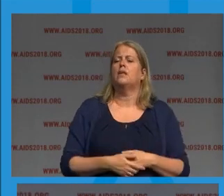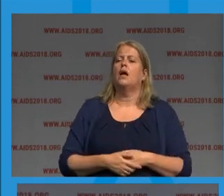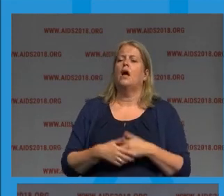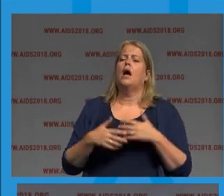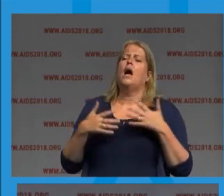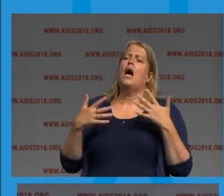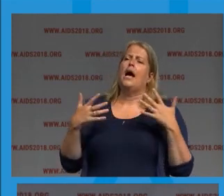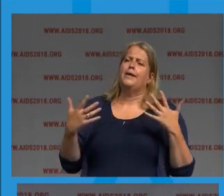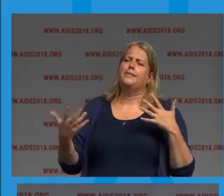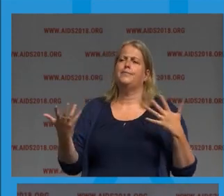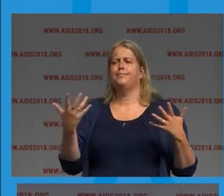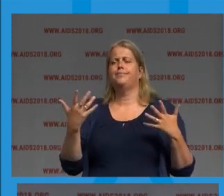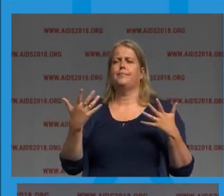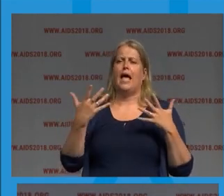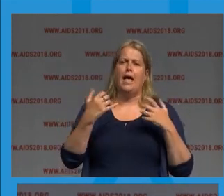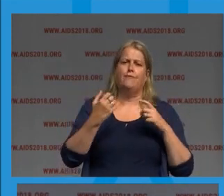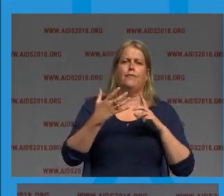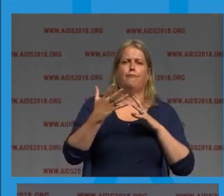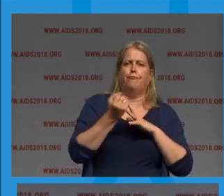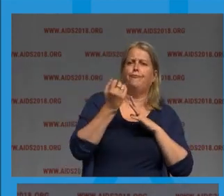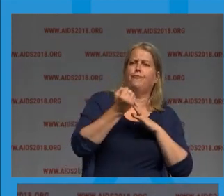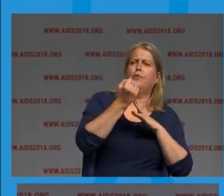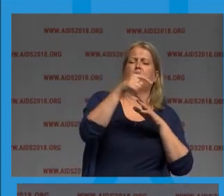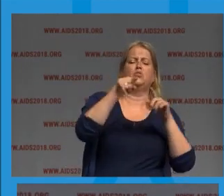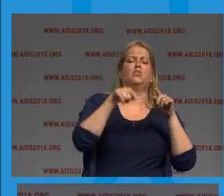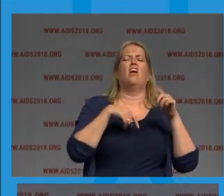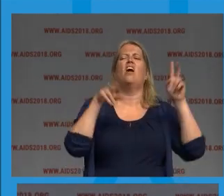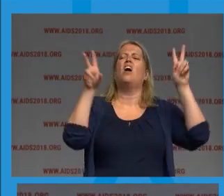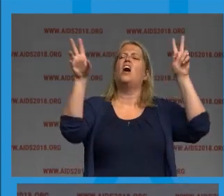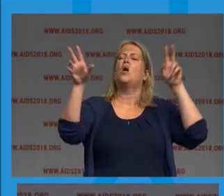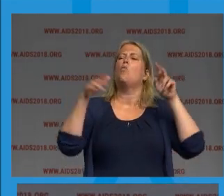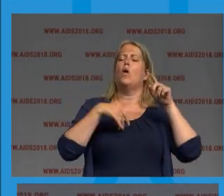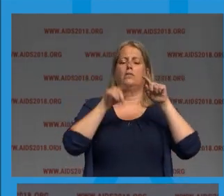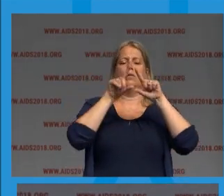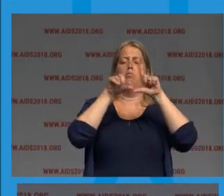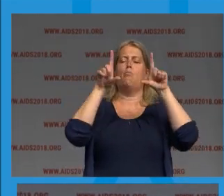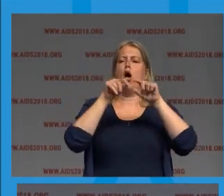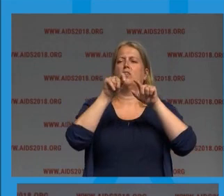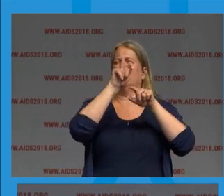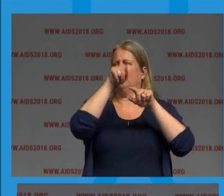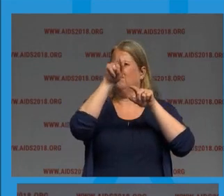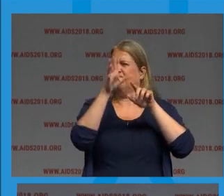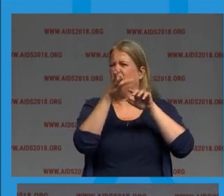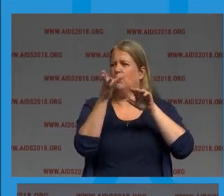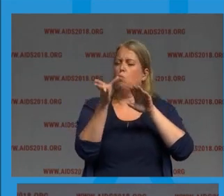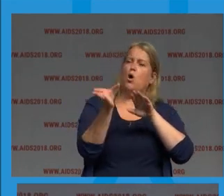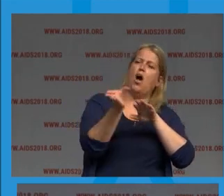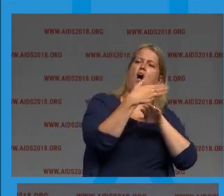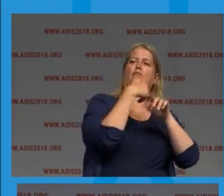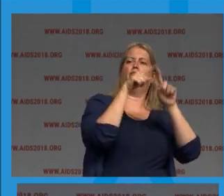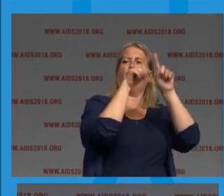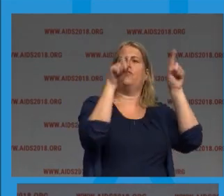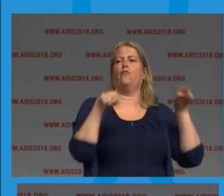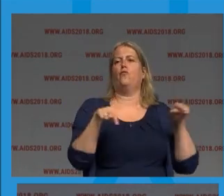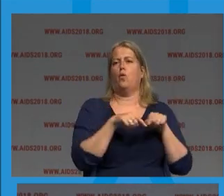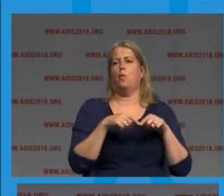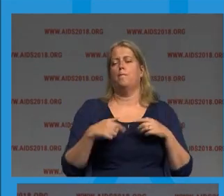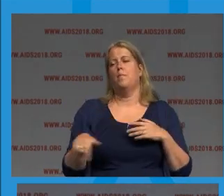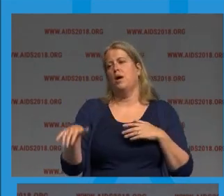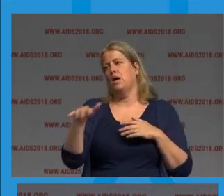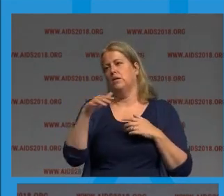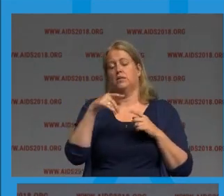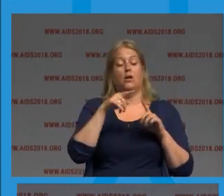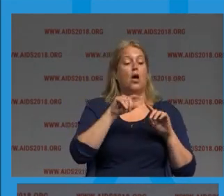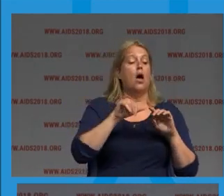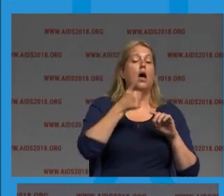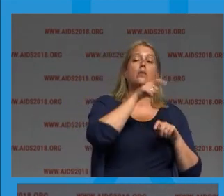the box so that you're not having to answer that question. But a lot of people have not really taken upon themselves to understand the burden that people